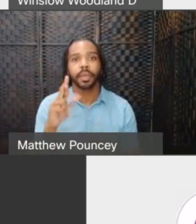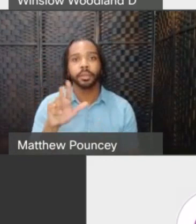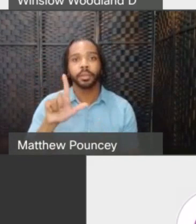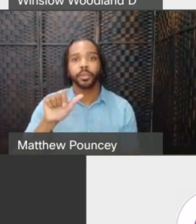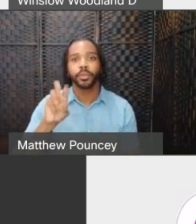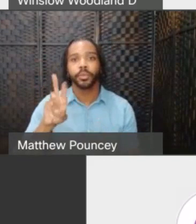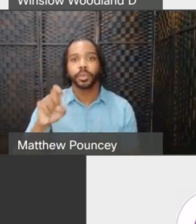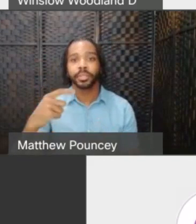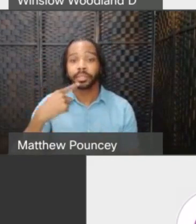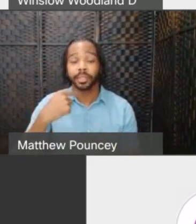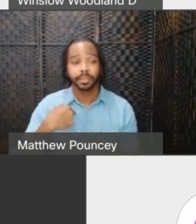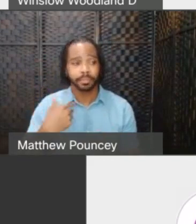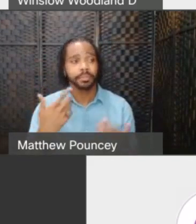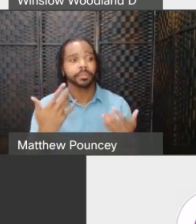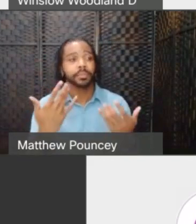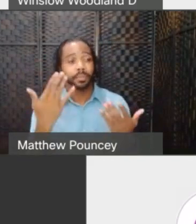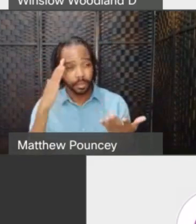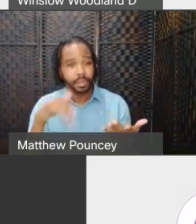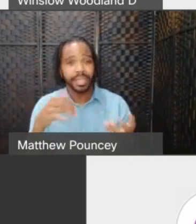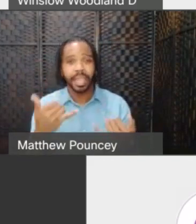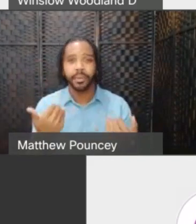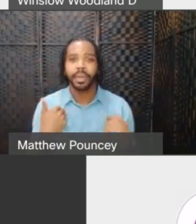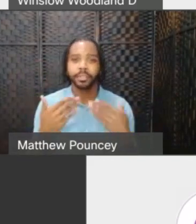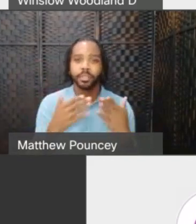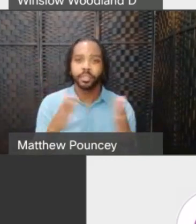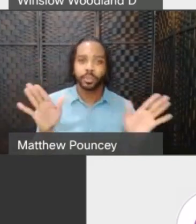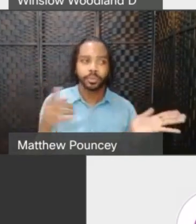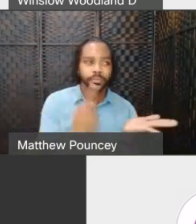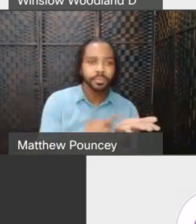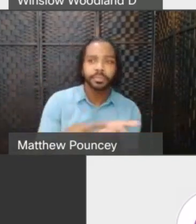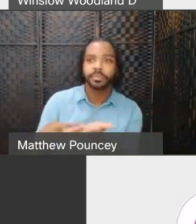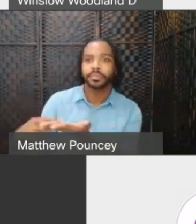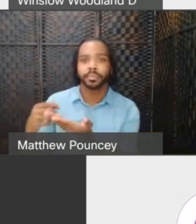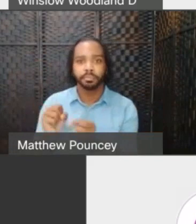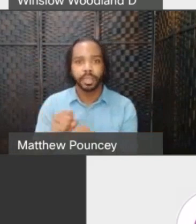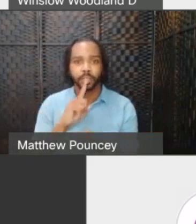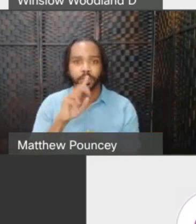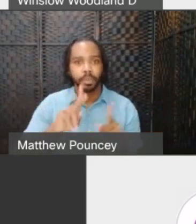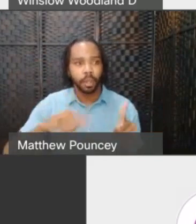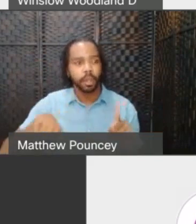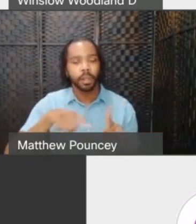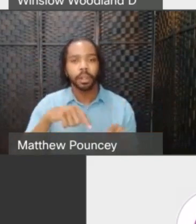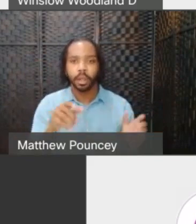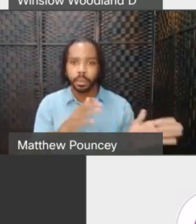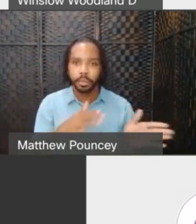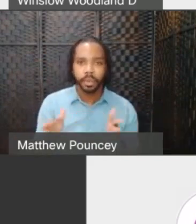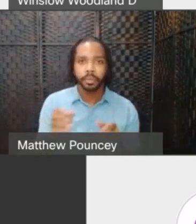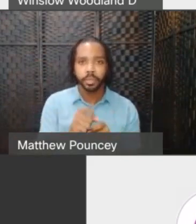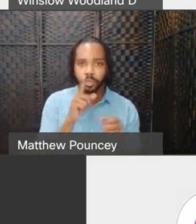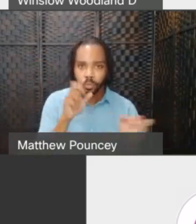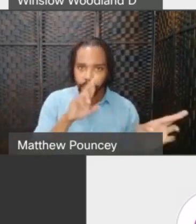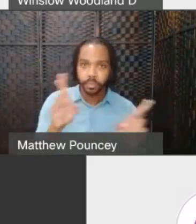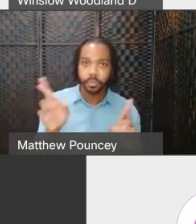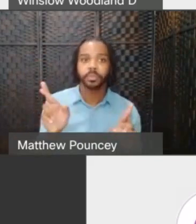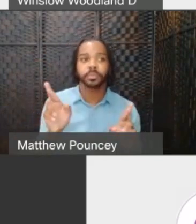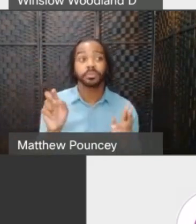some just general conversation to make sure that people are preparing for those that it